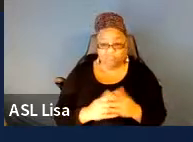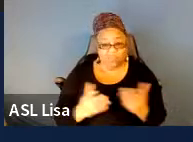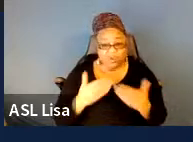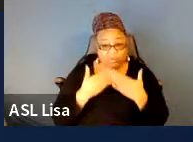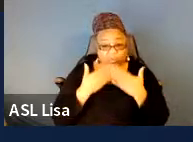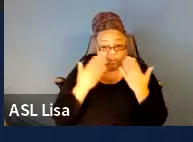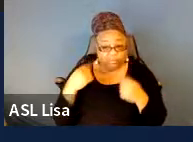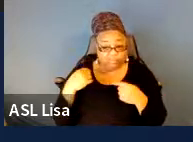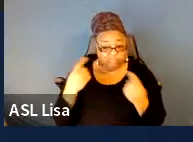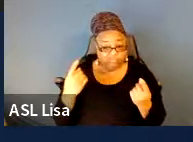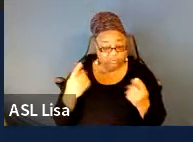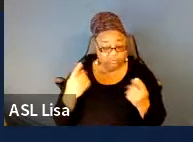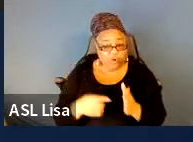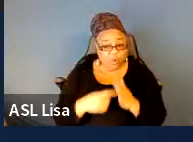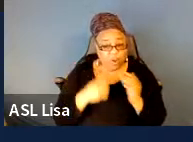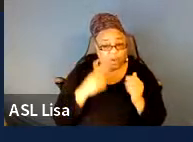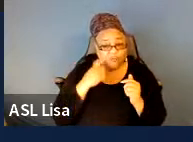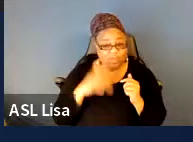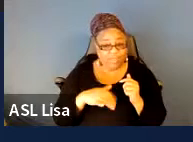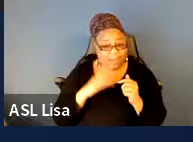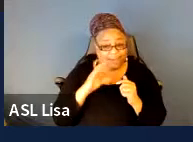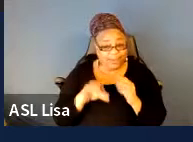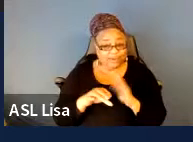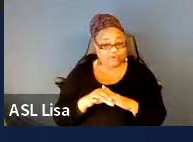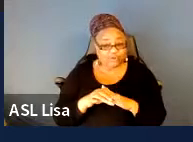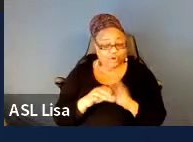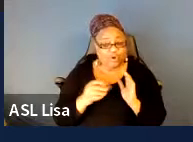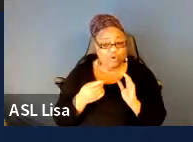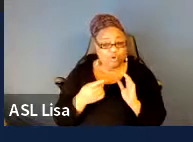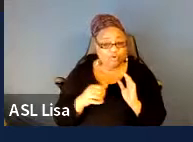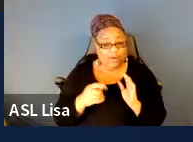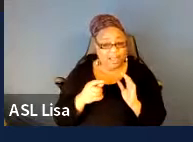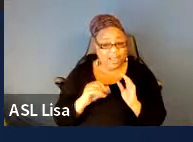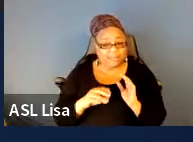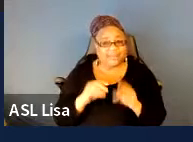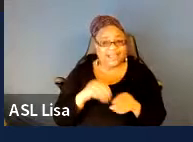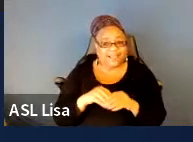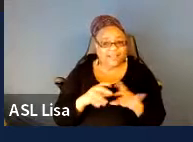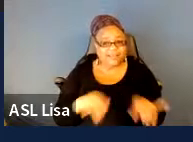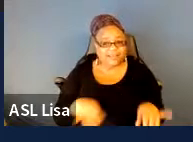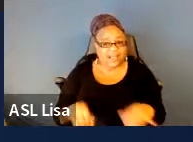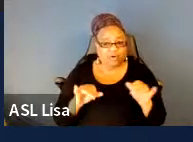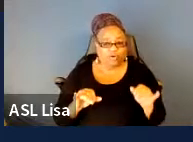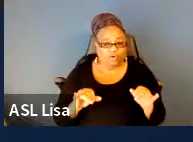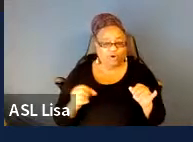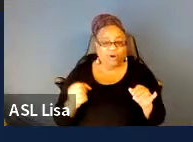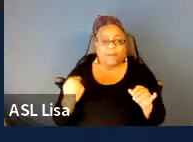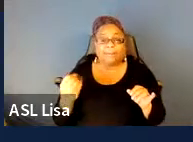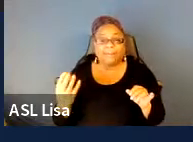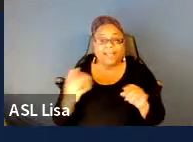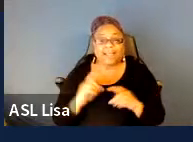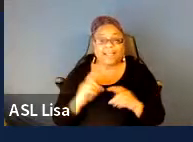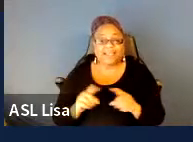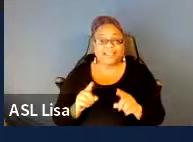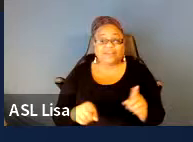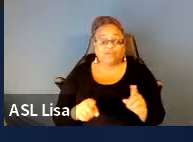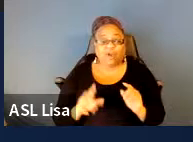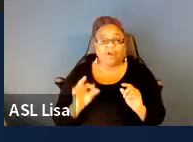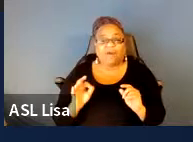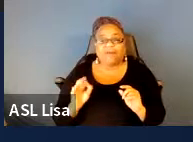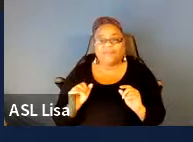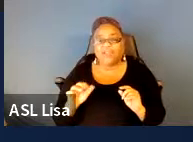requirements for these type of pictograms in the standard. And a lot of these different features